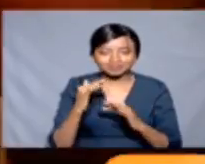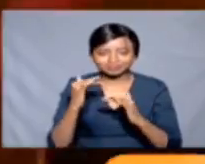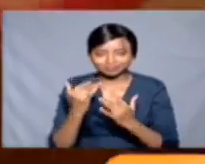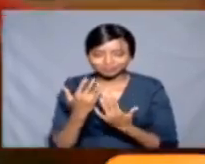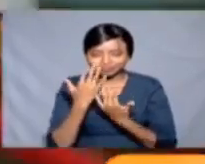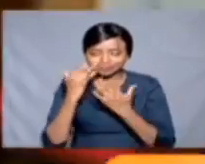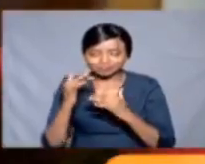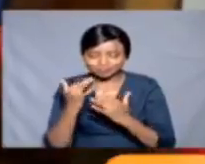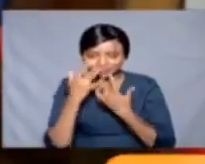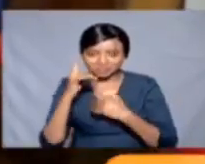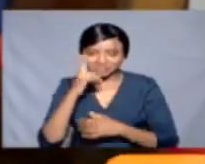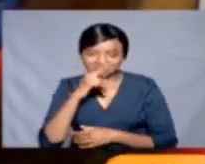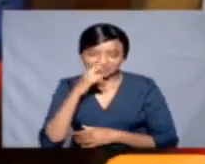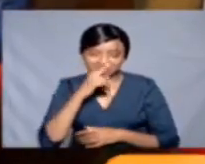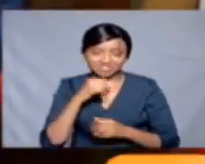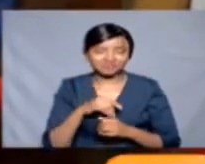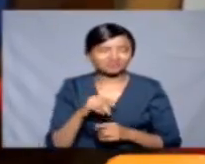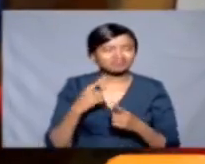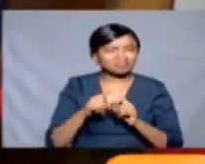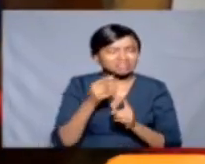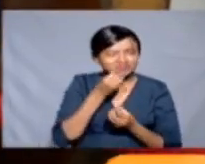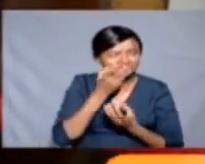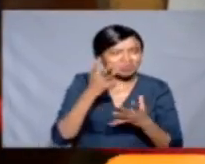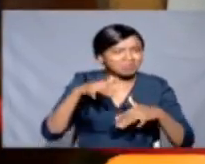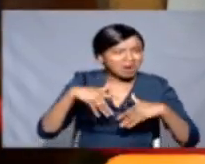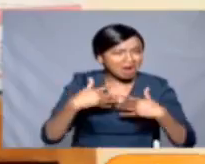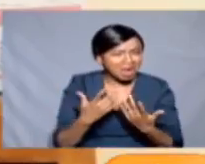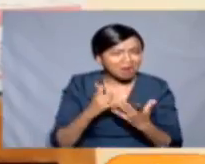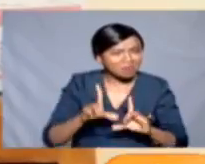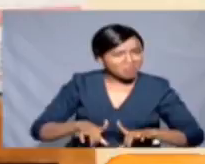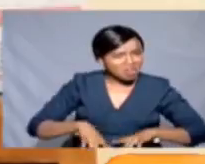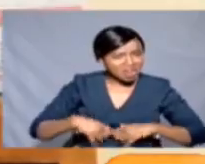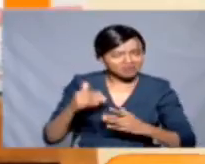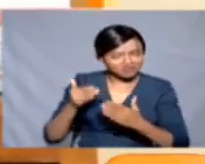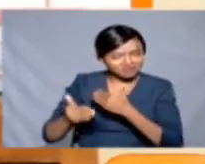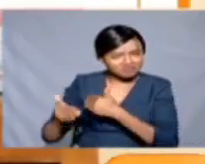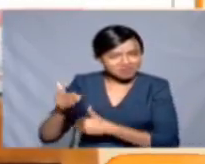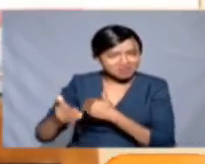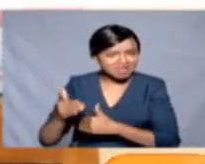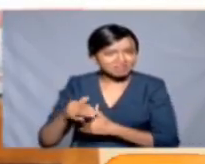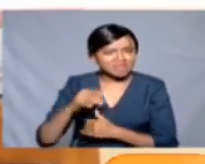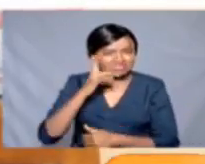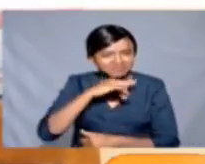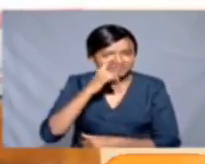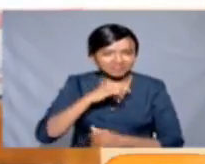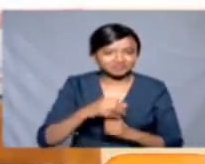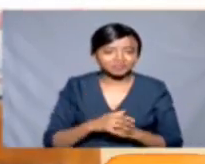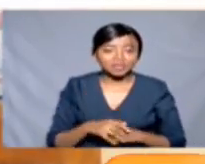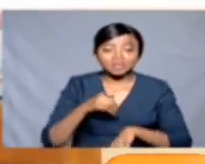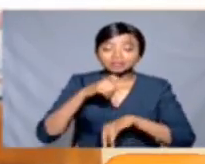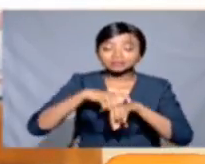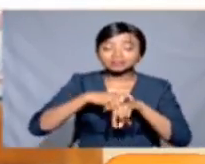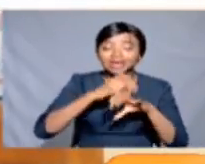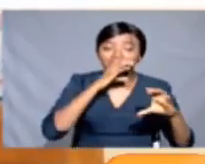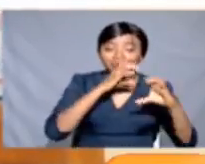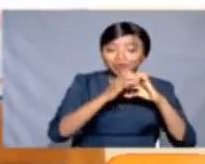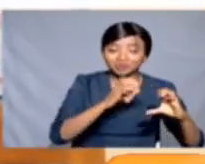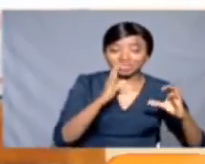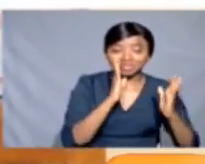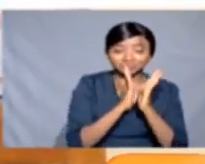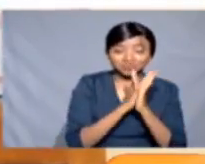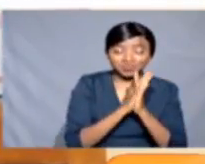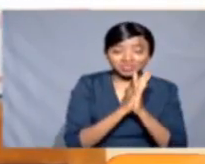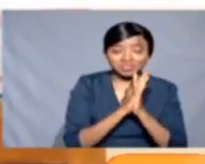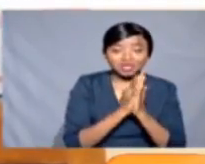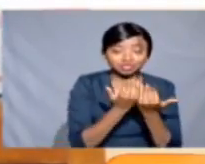like living in one of Kenya's most polluted environment. When we are talking about children, most of them get